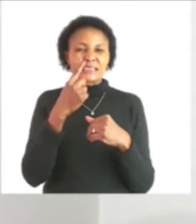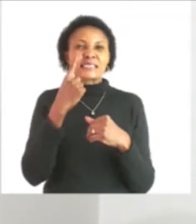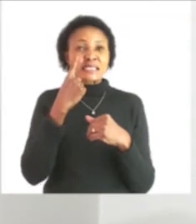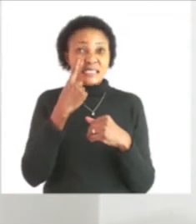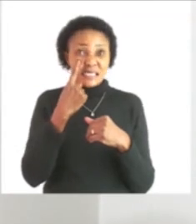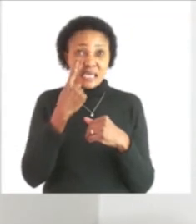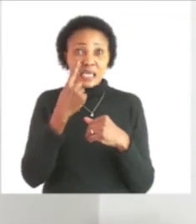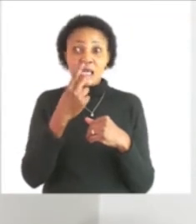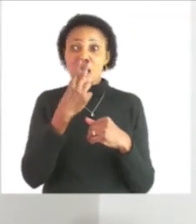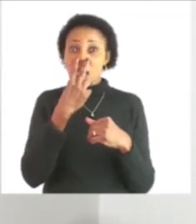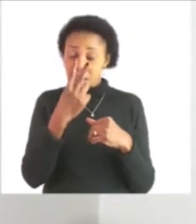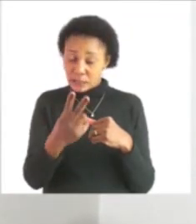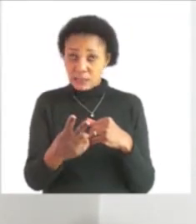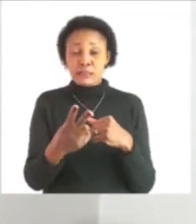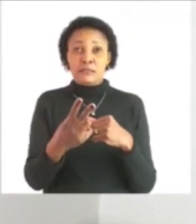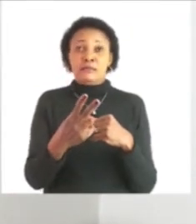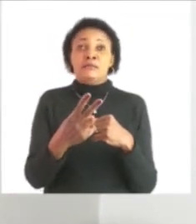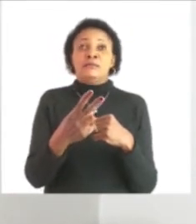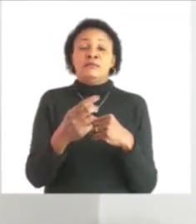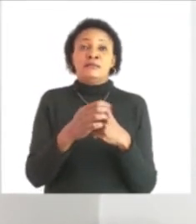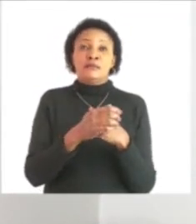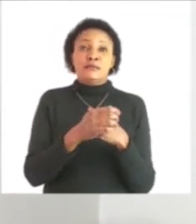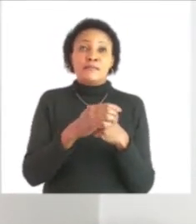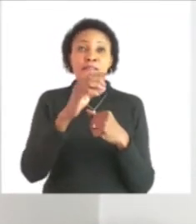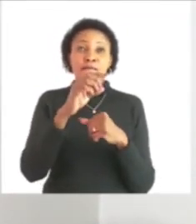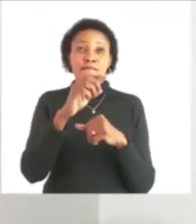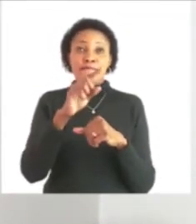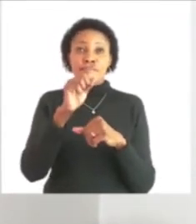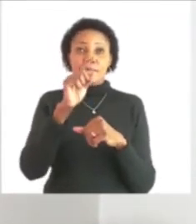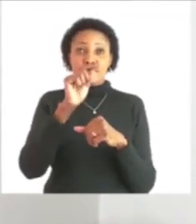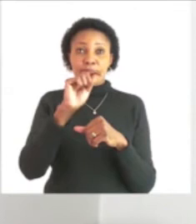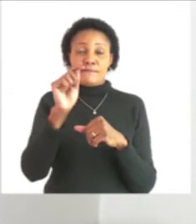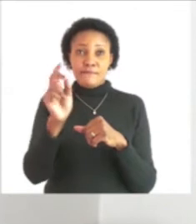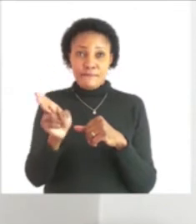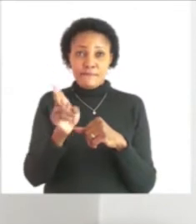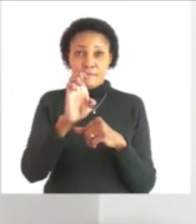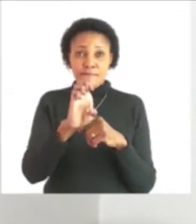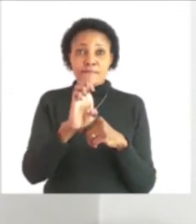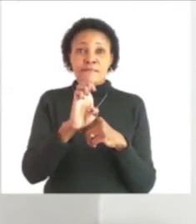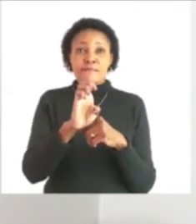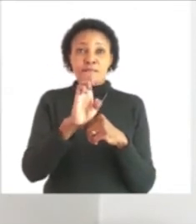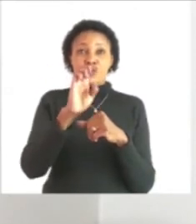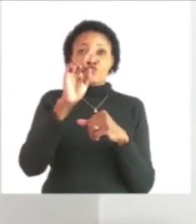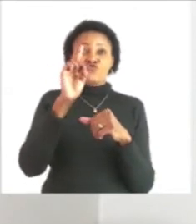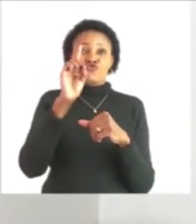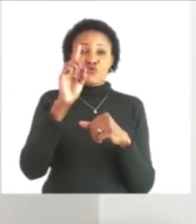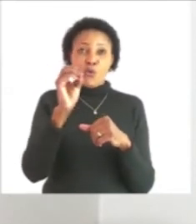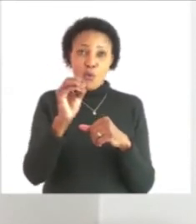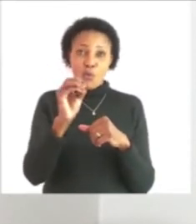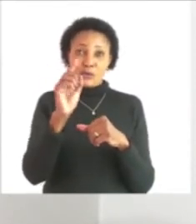see them. On the board we have the word the, to,